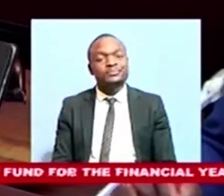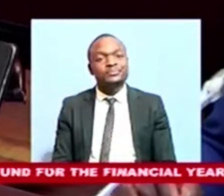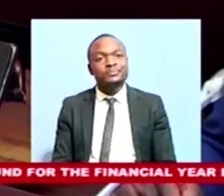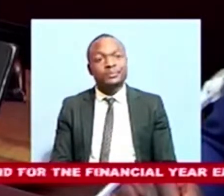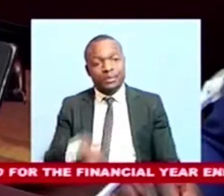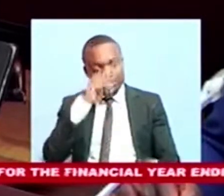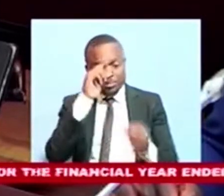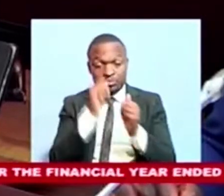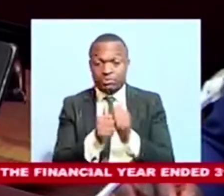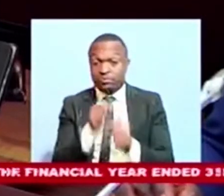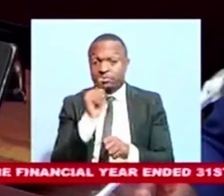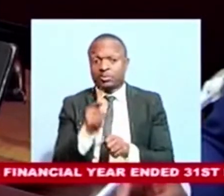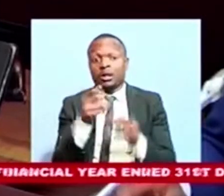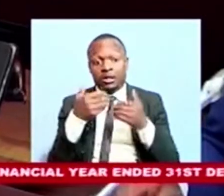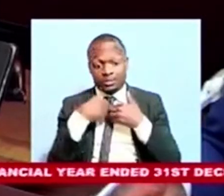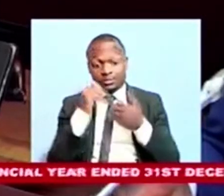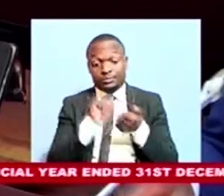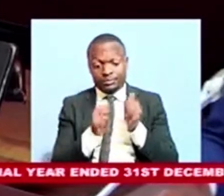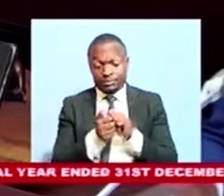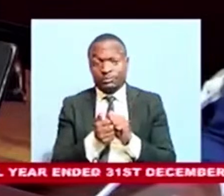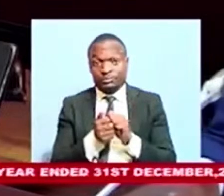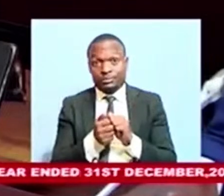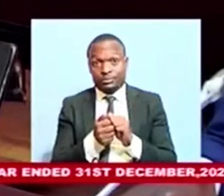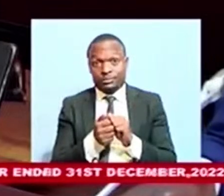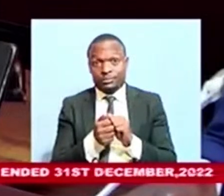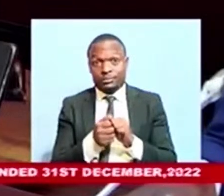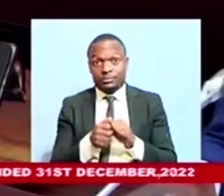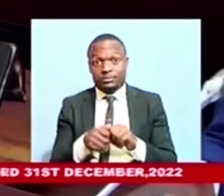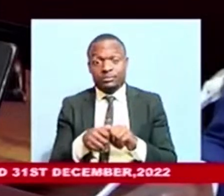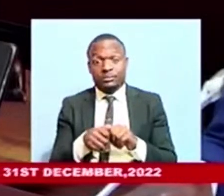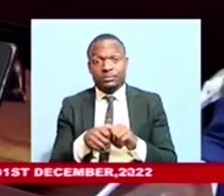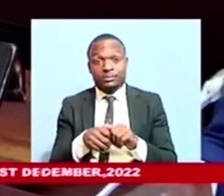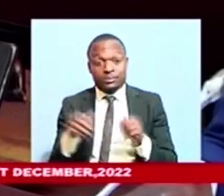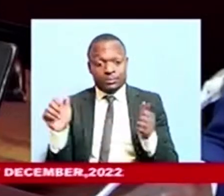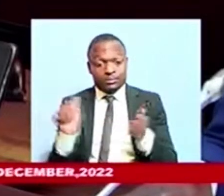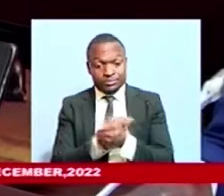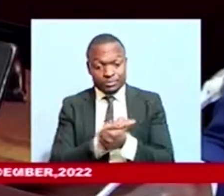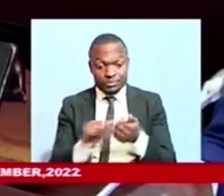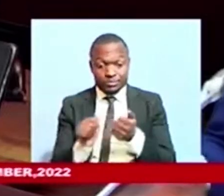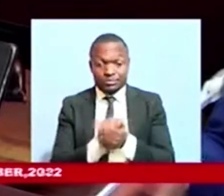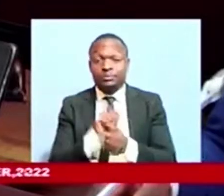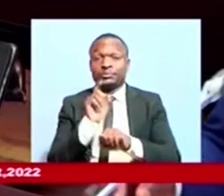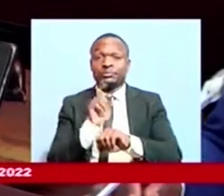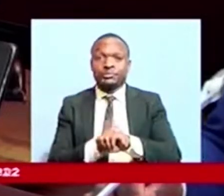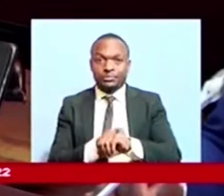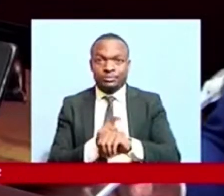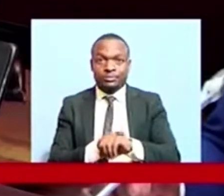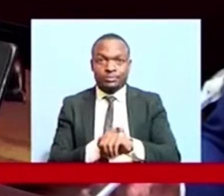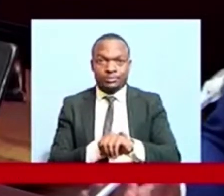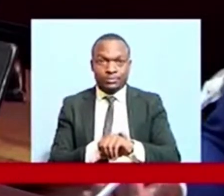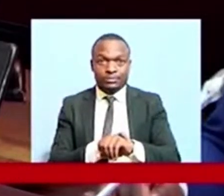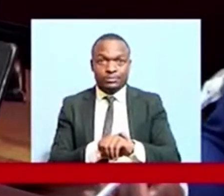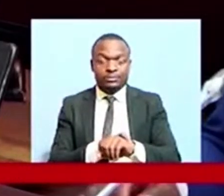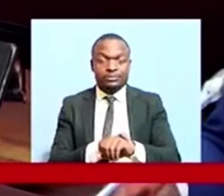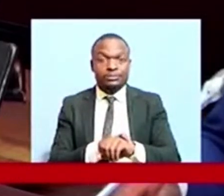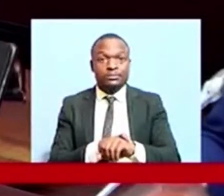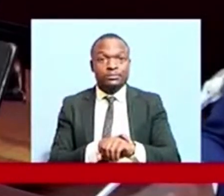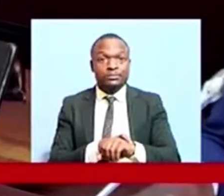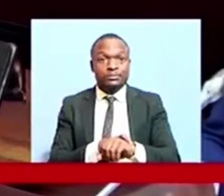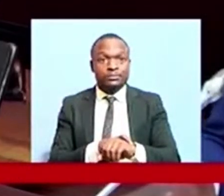Because it has an implication over the defects liability period. And so was it